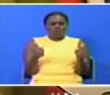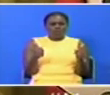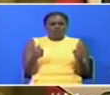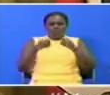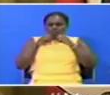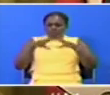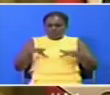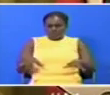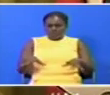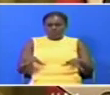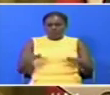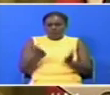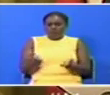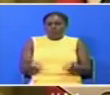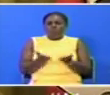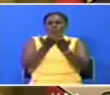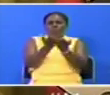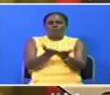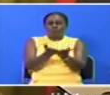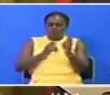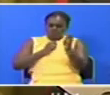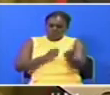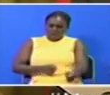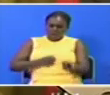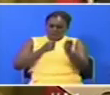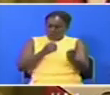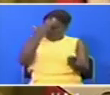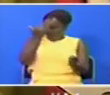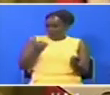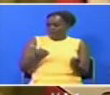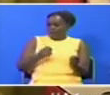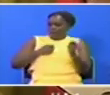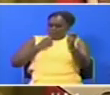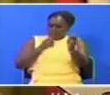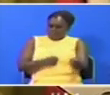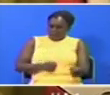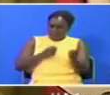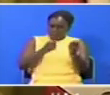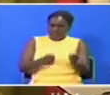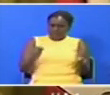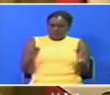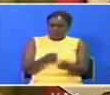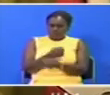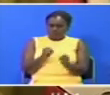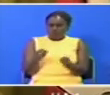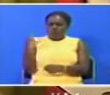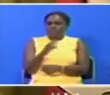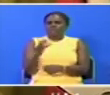would like you to really promote agriculture because our country cannot feed its own